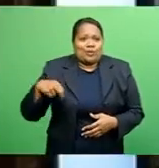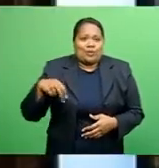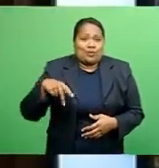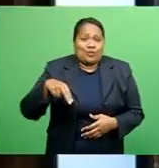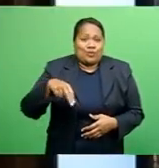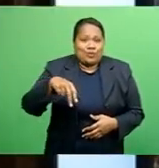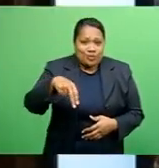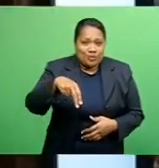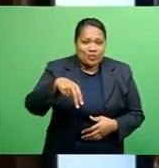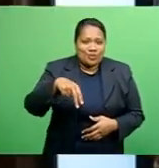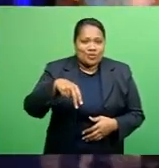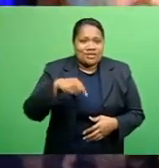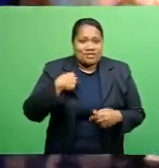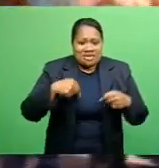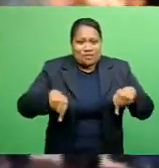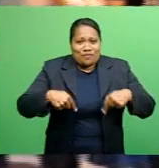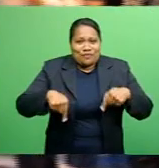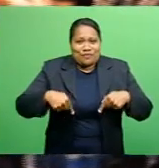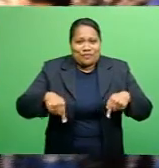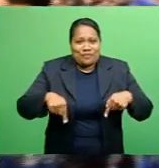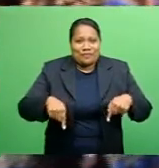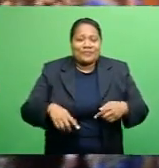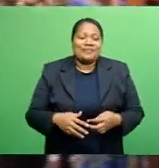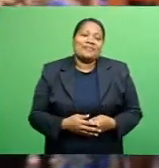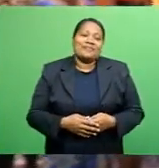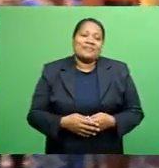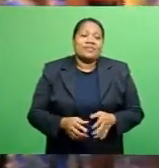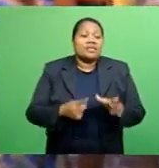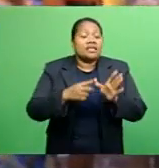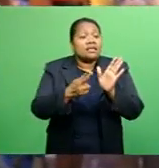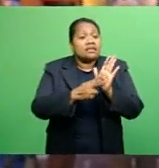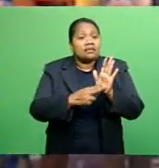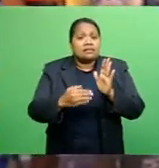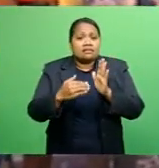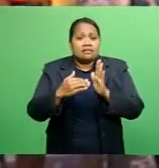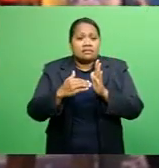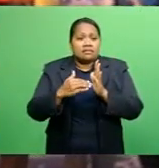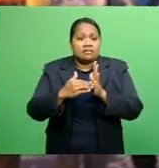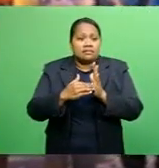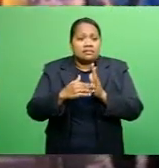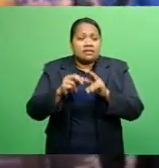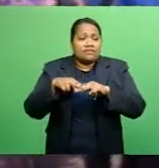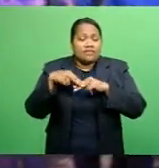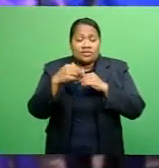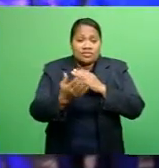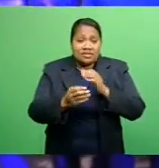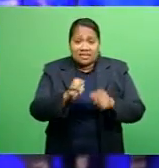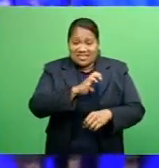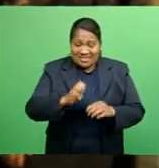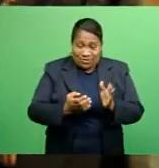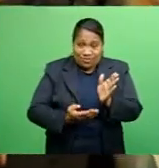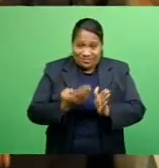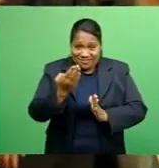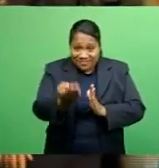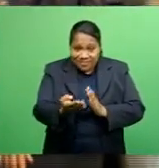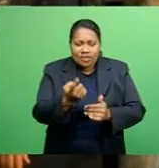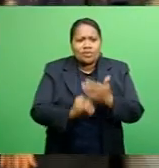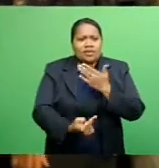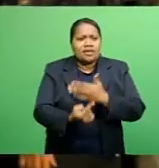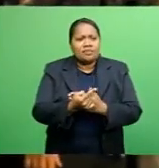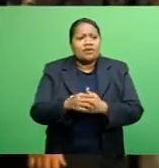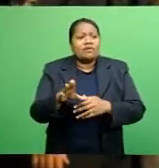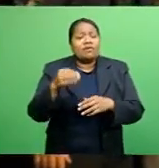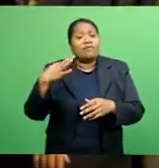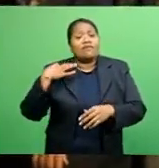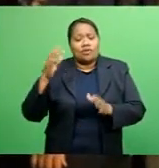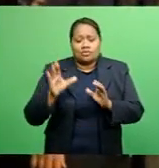It was very nervous for me. The ANZ Fiji Excellence in Tourism Awards is run annually by a voluntary committee